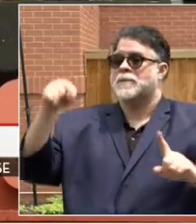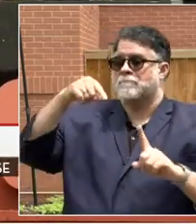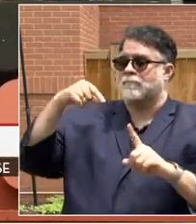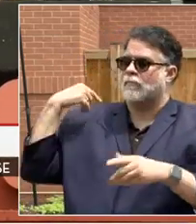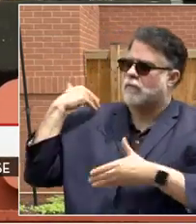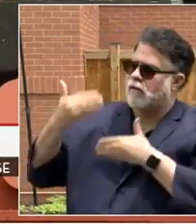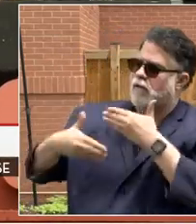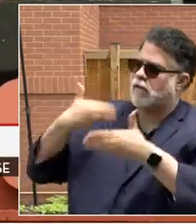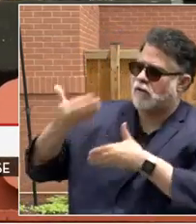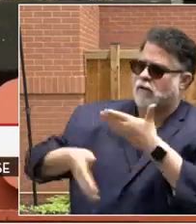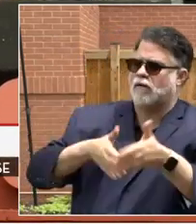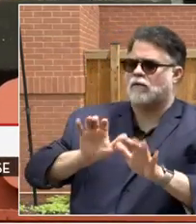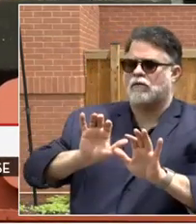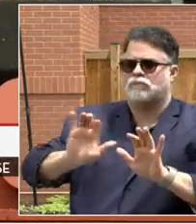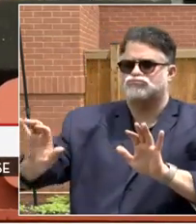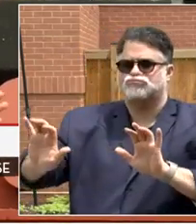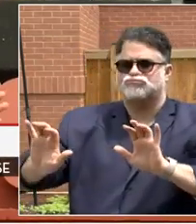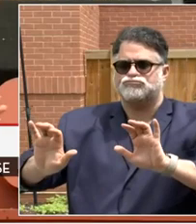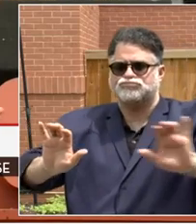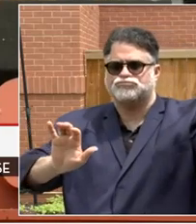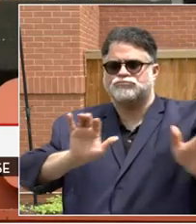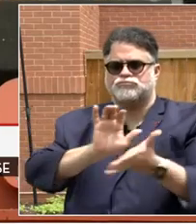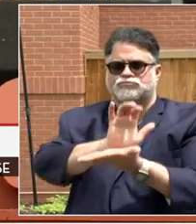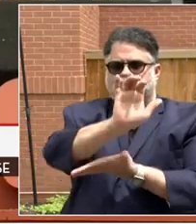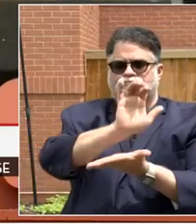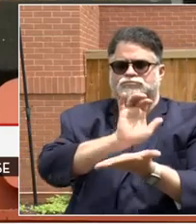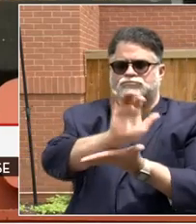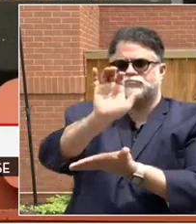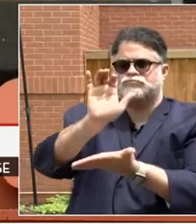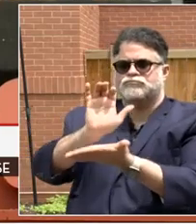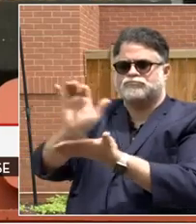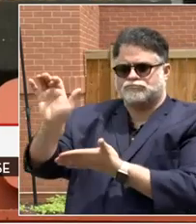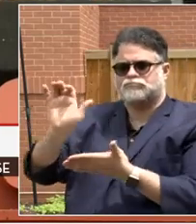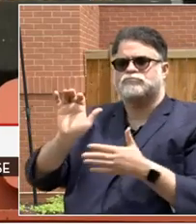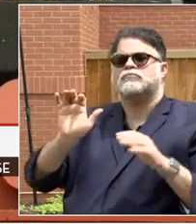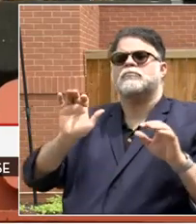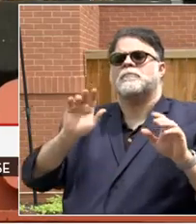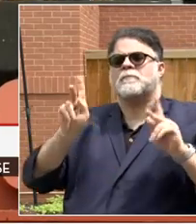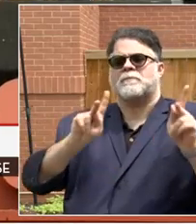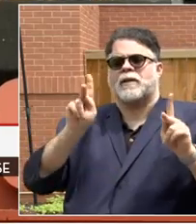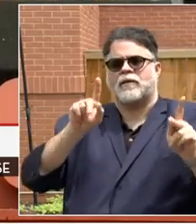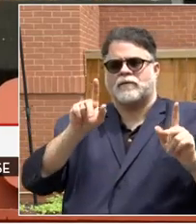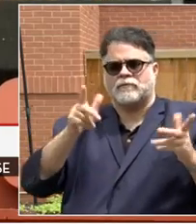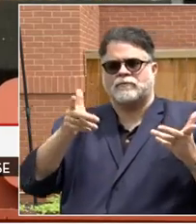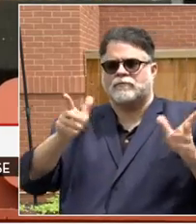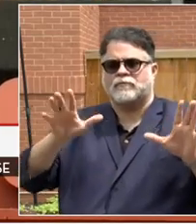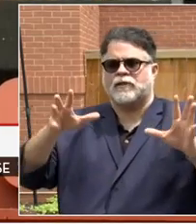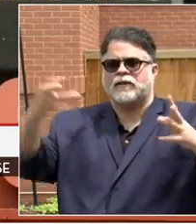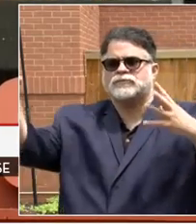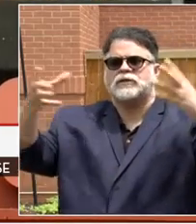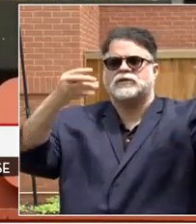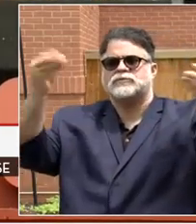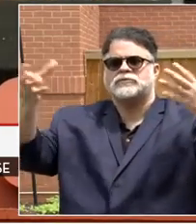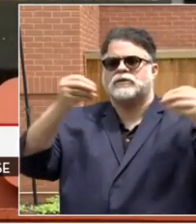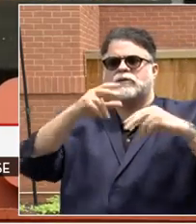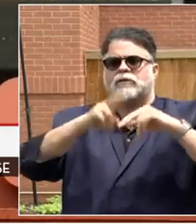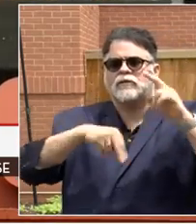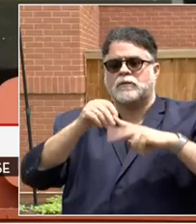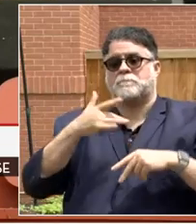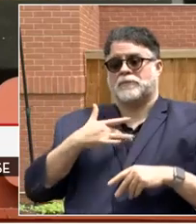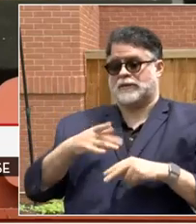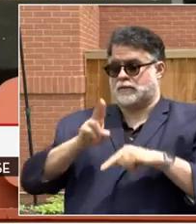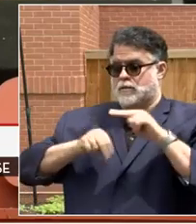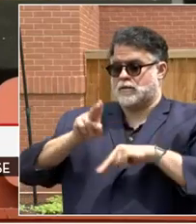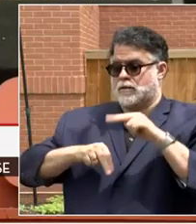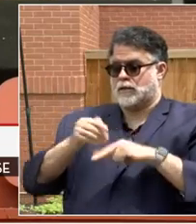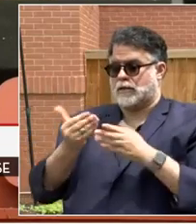in some neighborhoods for Black Washingtonians being able to purchase homes and grow that wealth. So that is